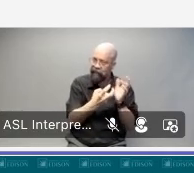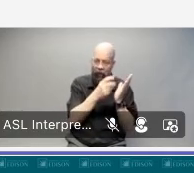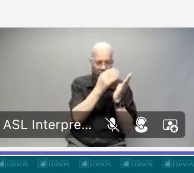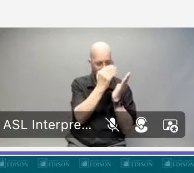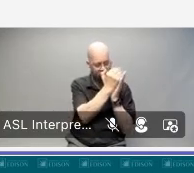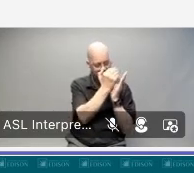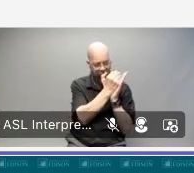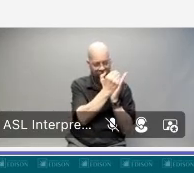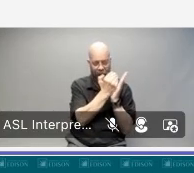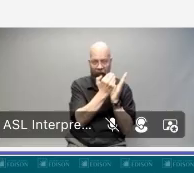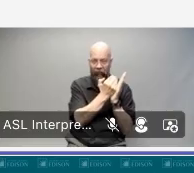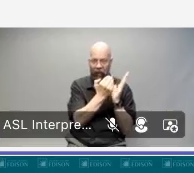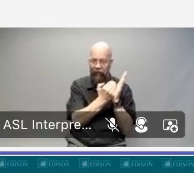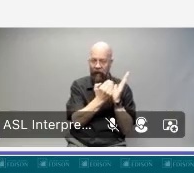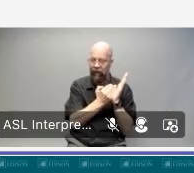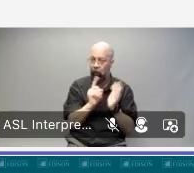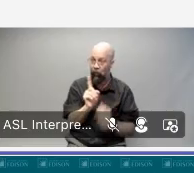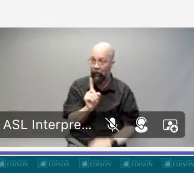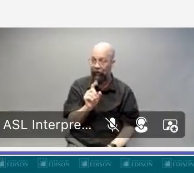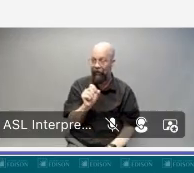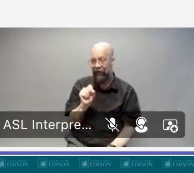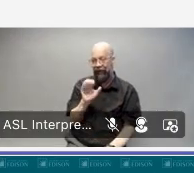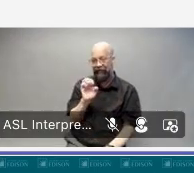on this slide by visiting